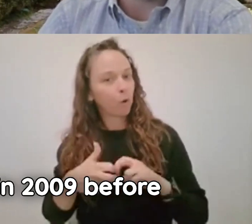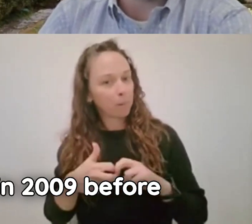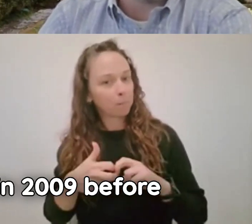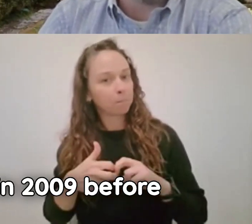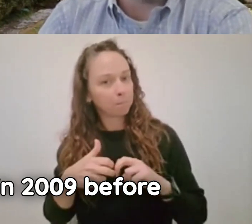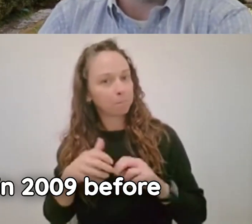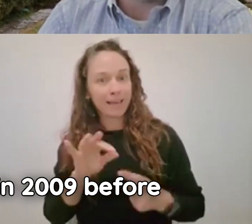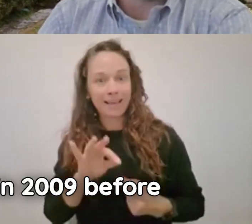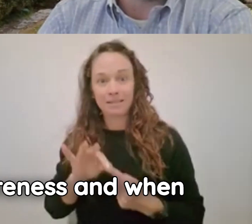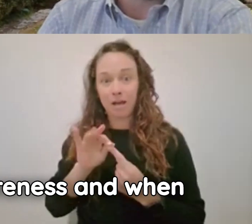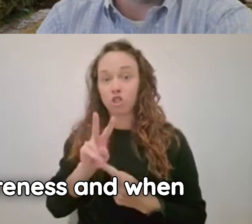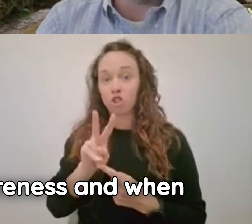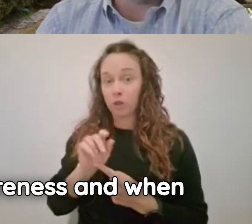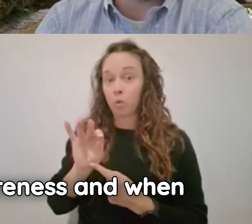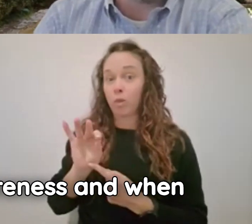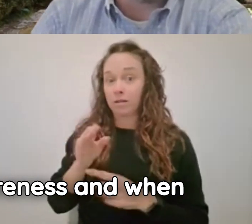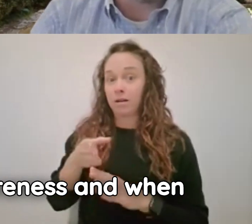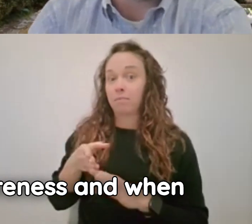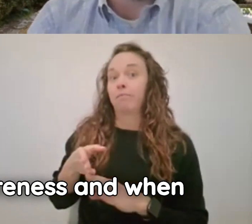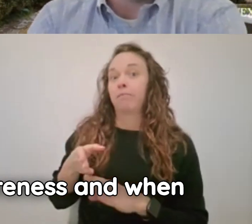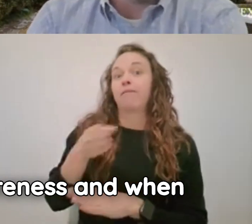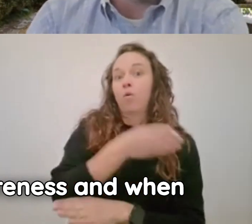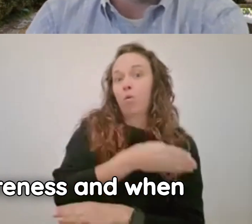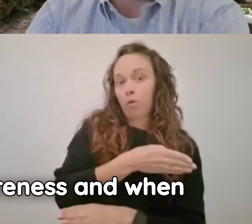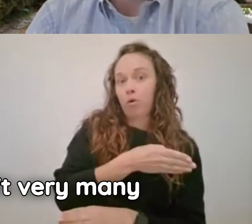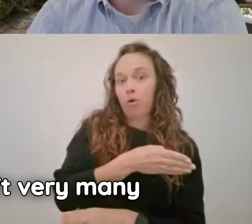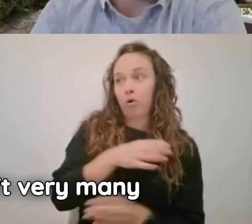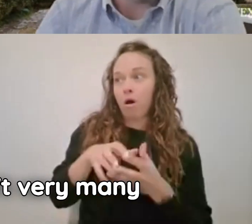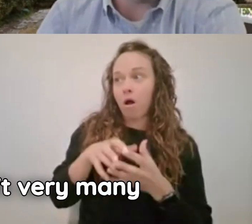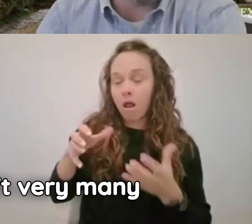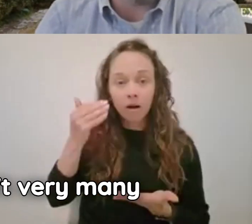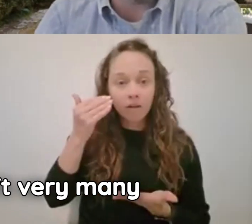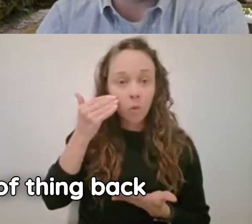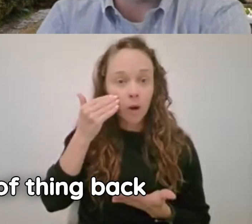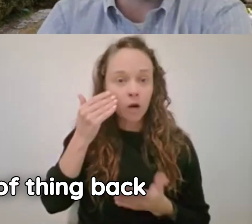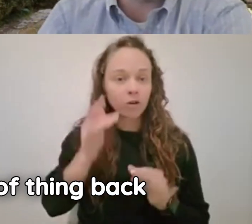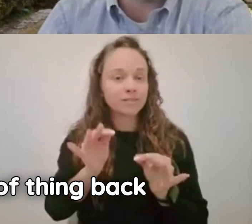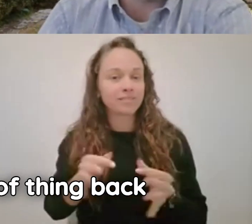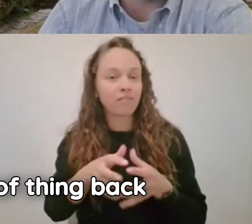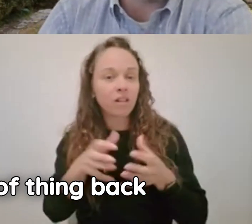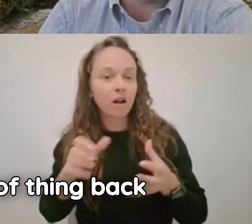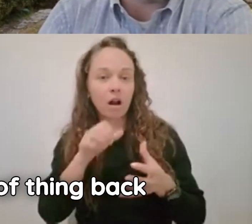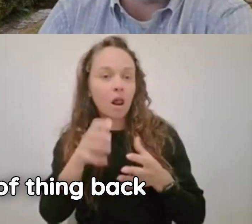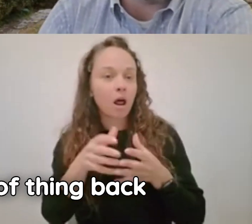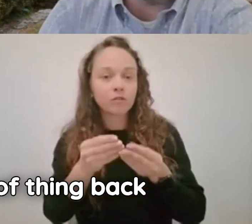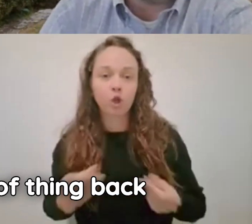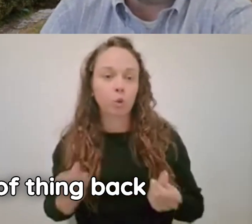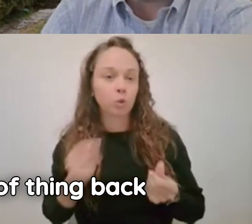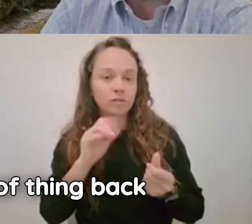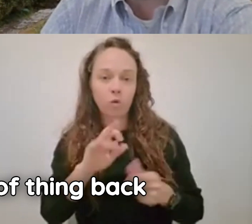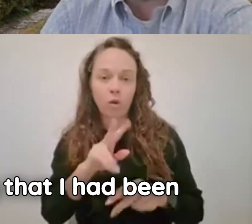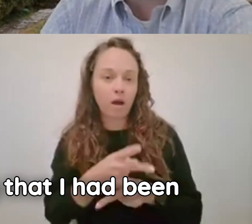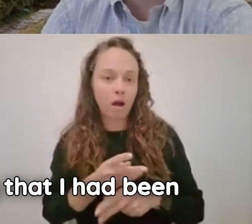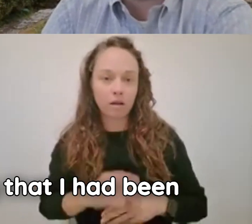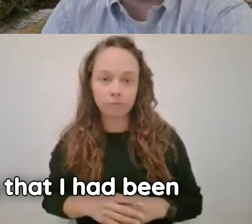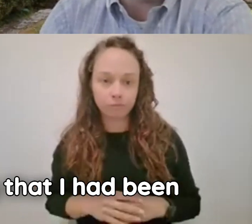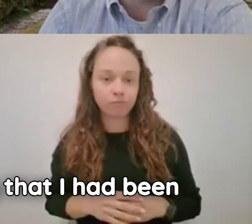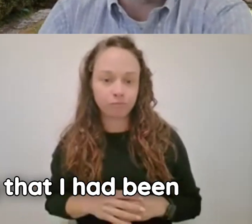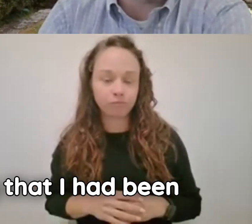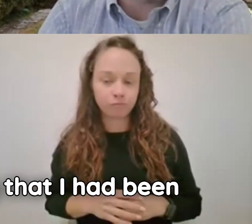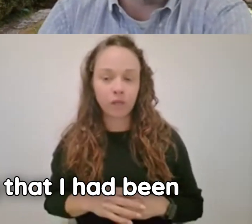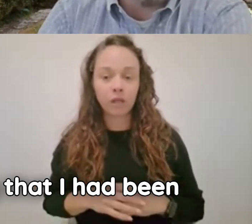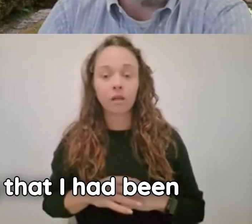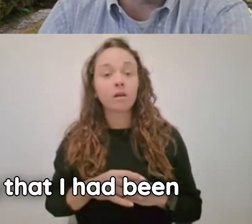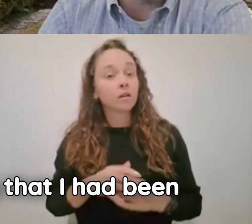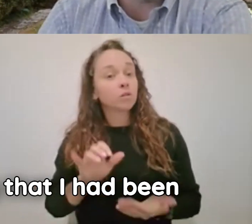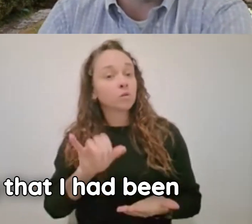in 2009, before there was very much awareness, and there definitely weren't very many solutions for this type of thing back then. So it